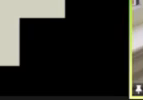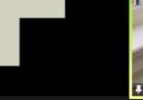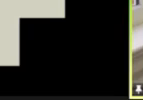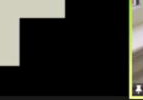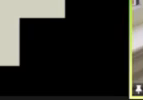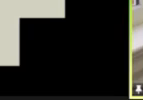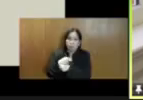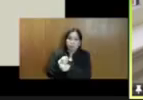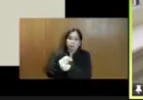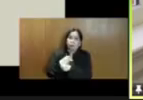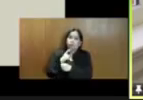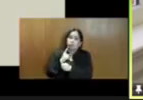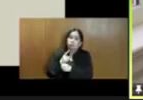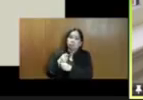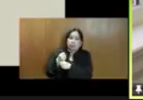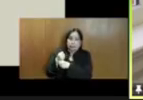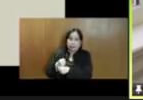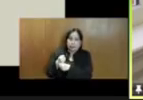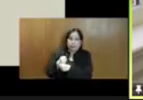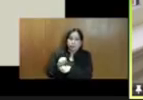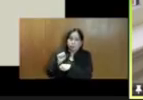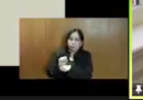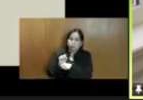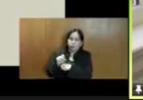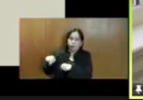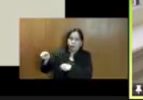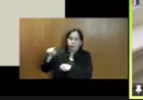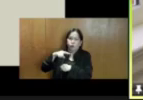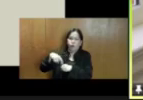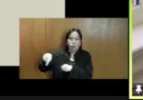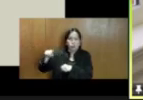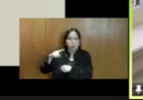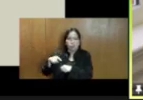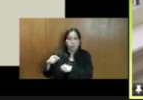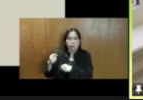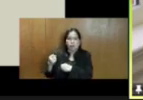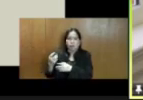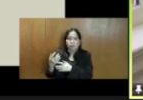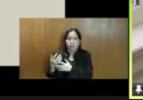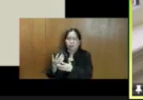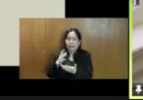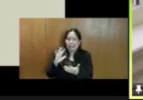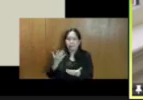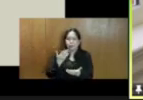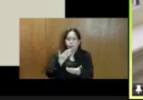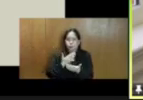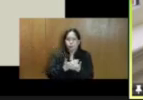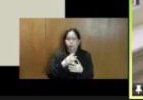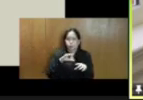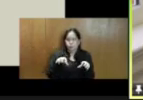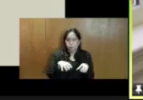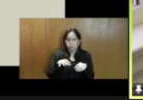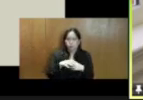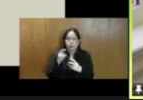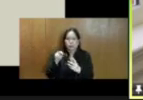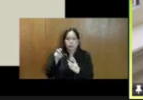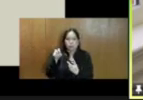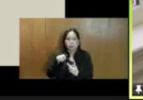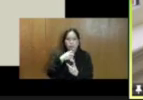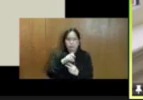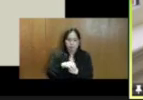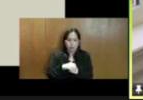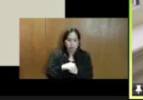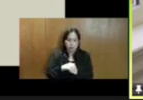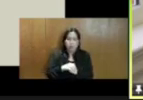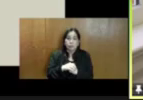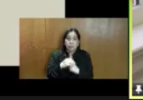important source of work for these and good jobs for workers that are looking to transition. All right, so a few